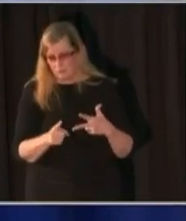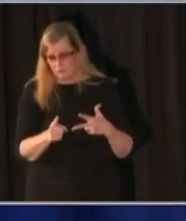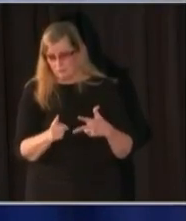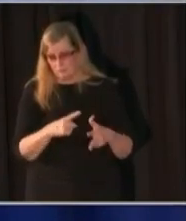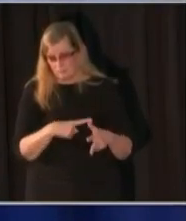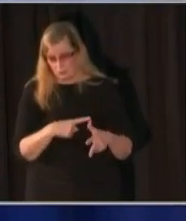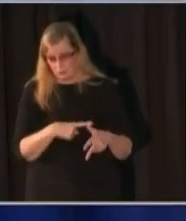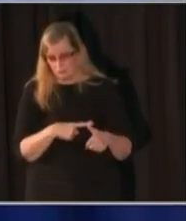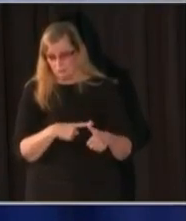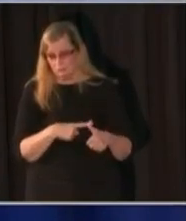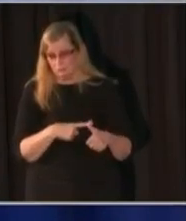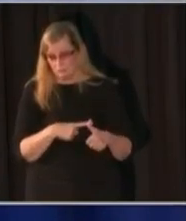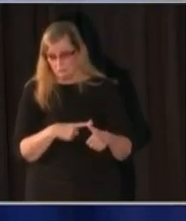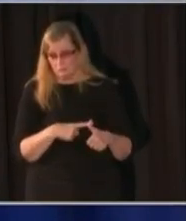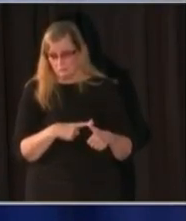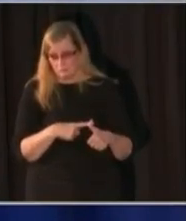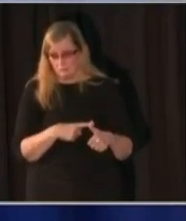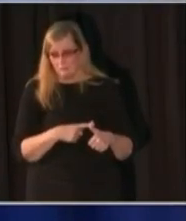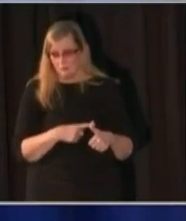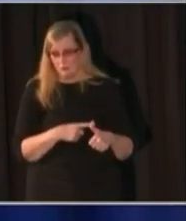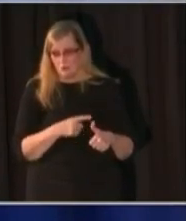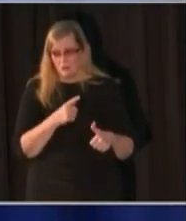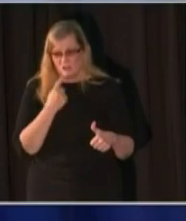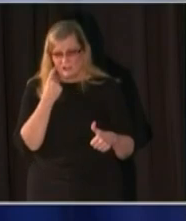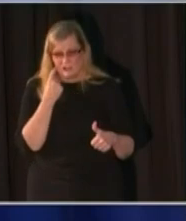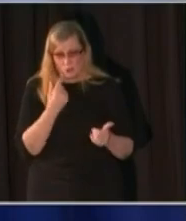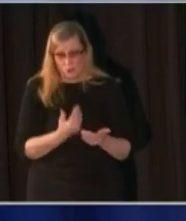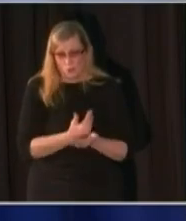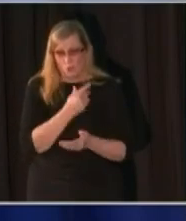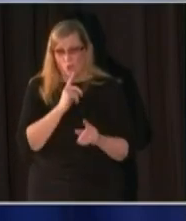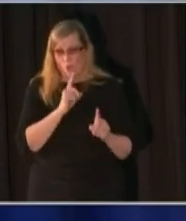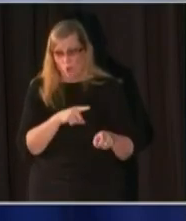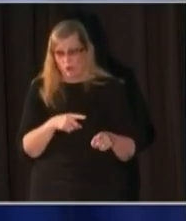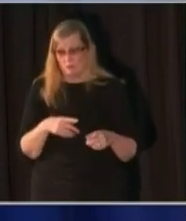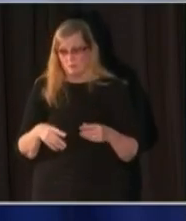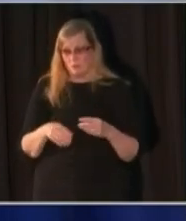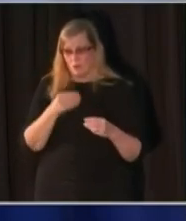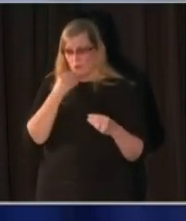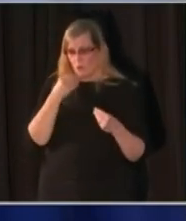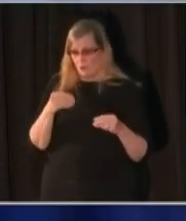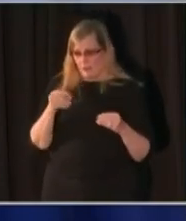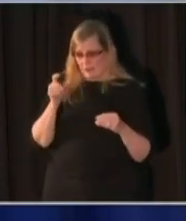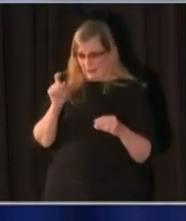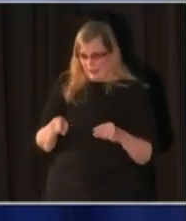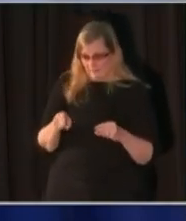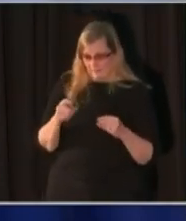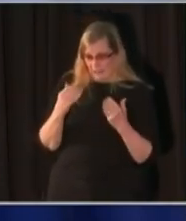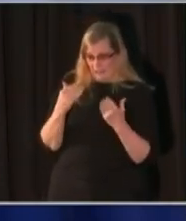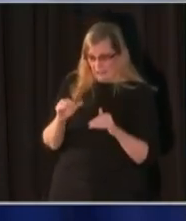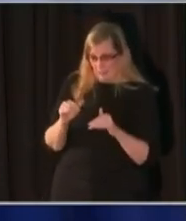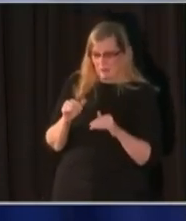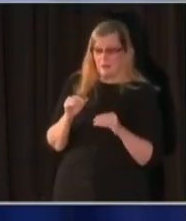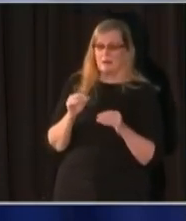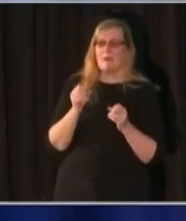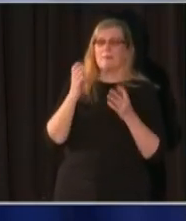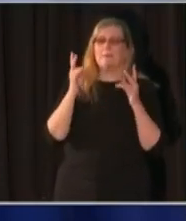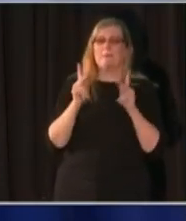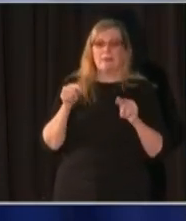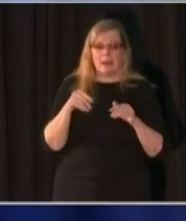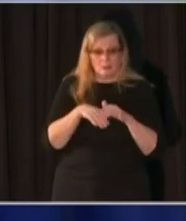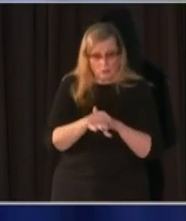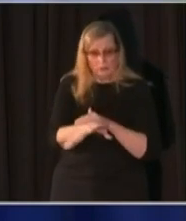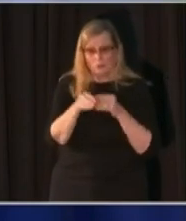your mayor's order, you are saying to grocery stores to limit the number of people in the store. I was wondering if you had I know every store has a different capacity,